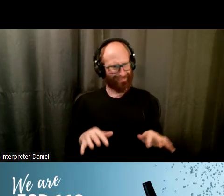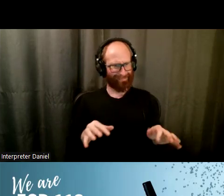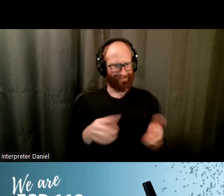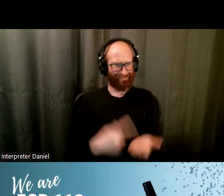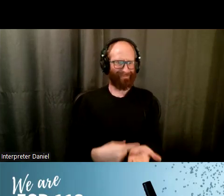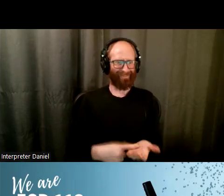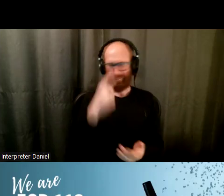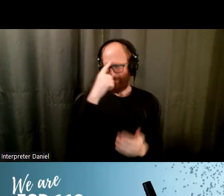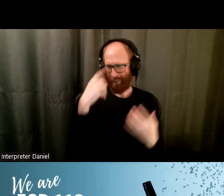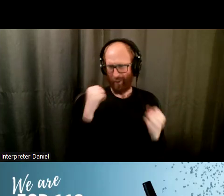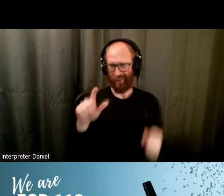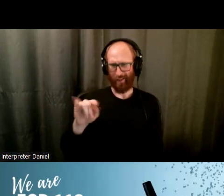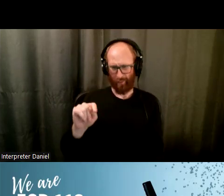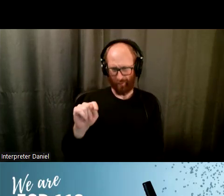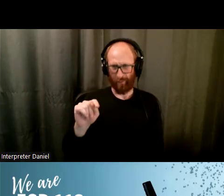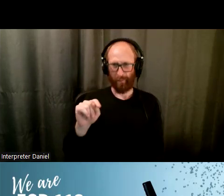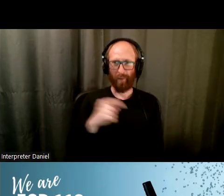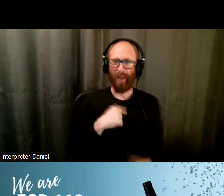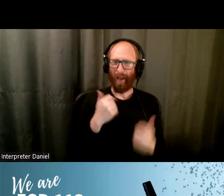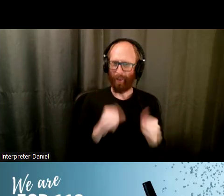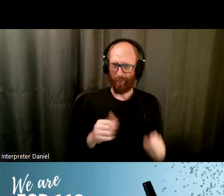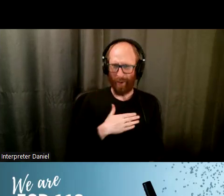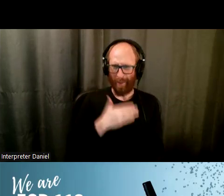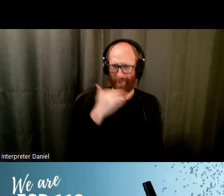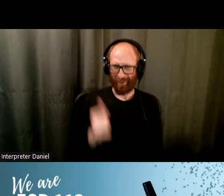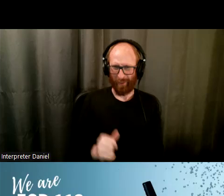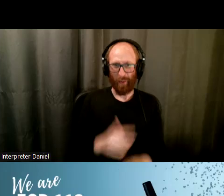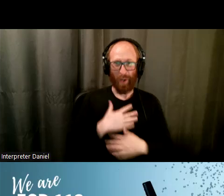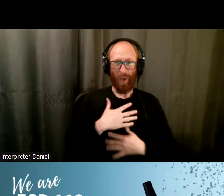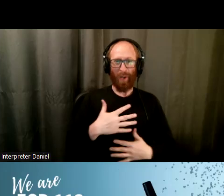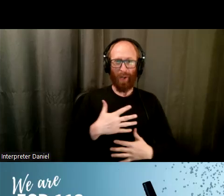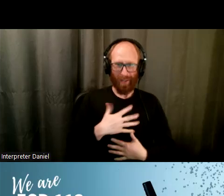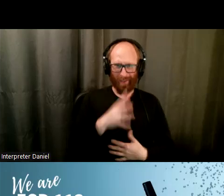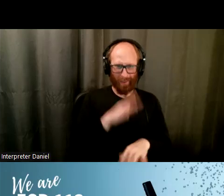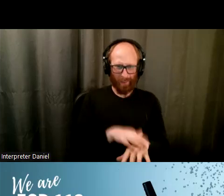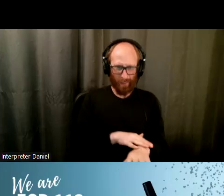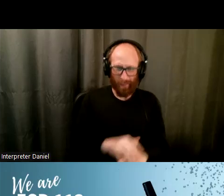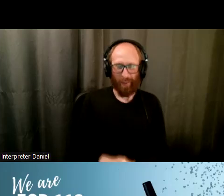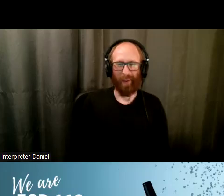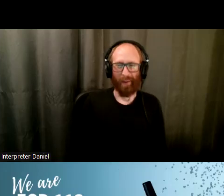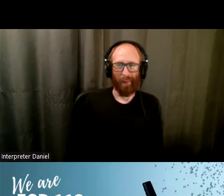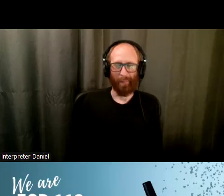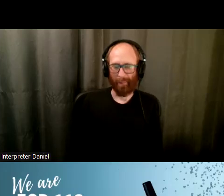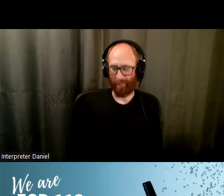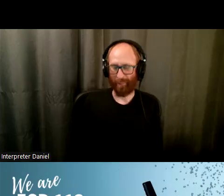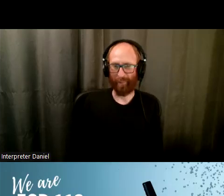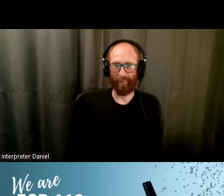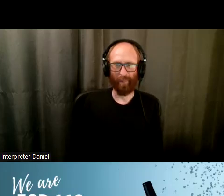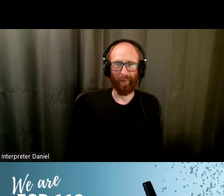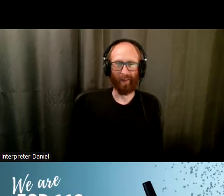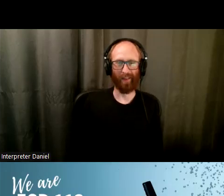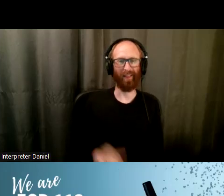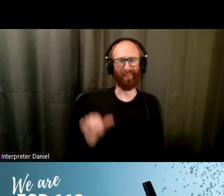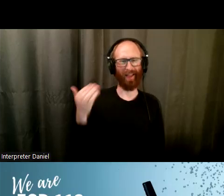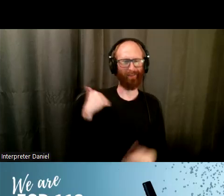literacy. I'm going to do my best to breathe and speak slowly. As was mentioned in the